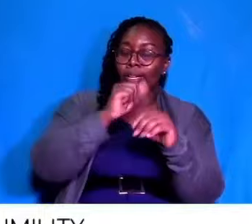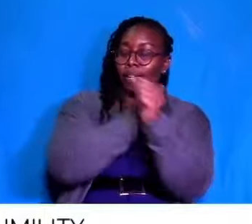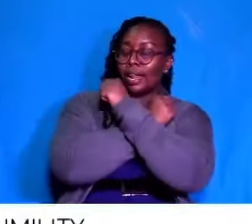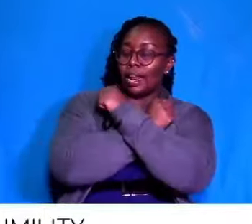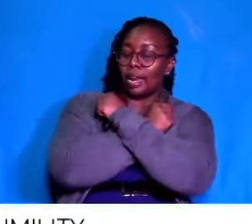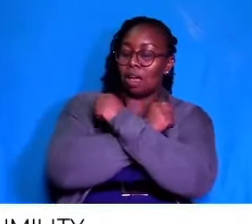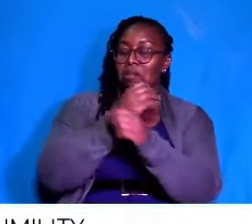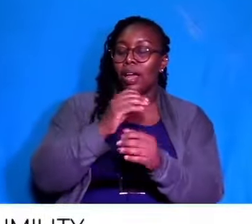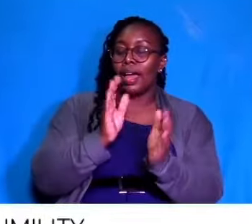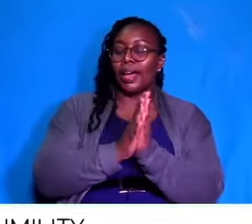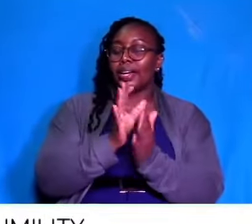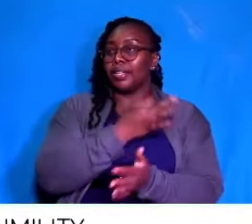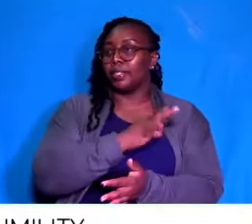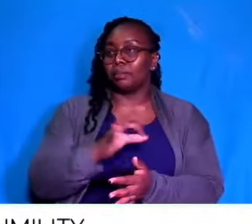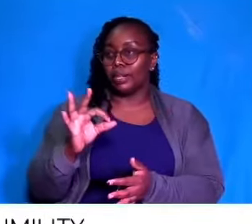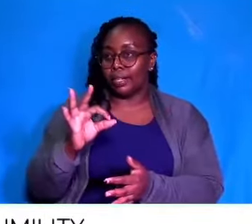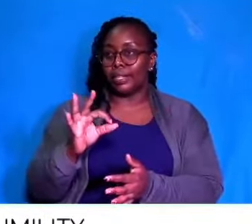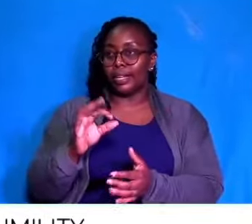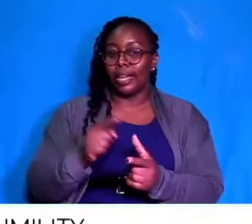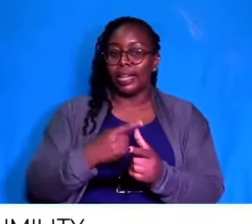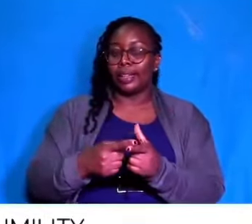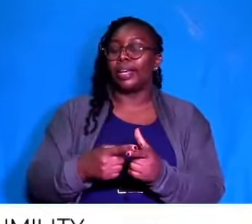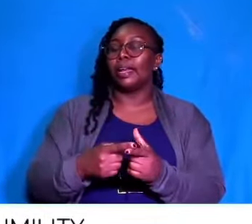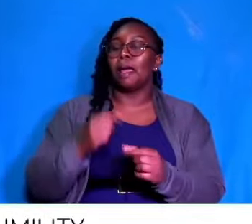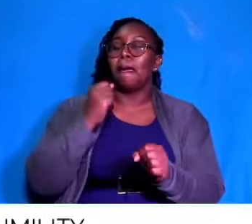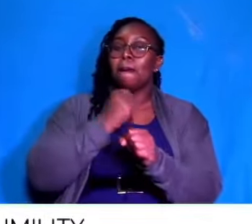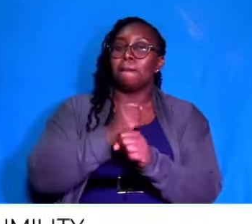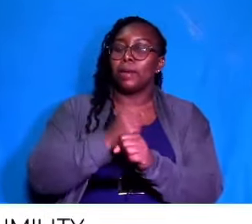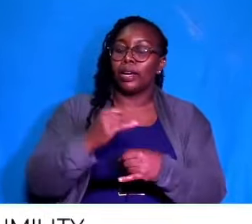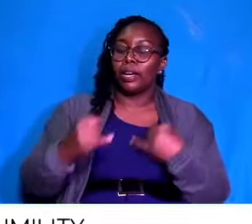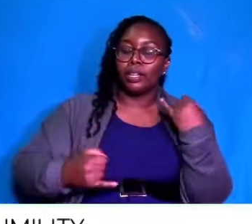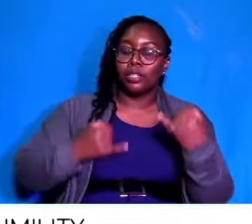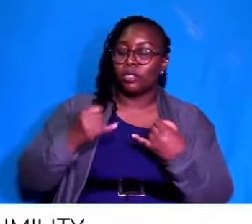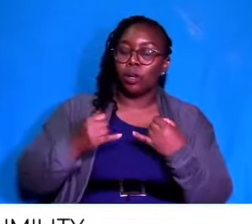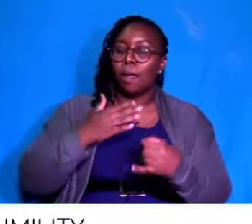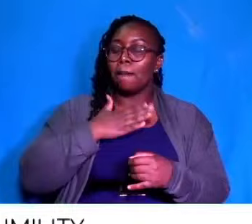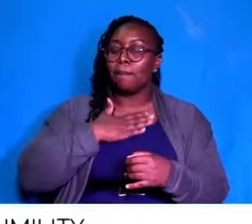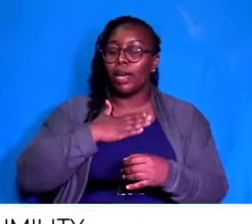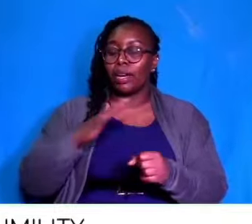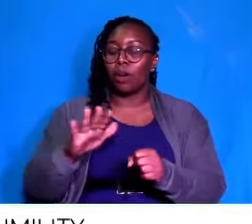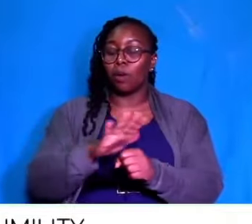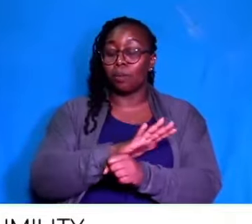among yourselves, then make, he says, make my joy complete. And he says, how?